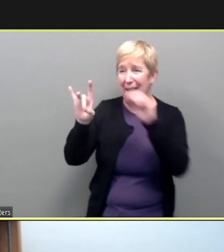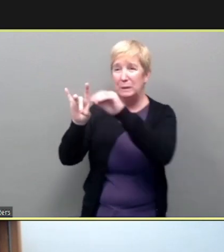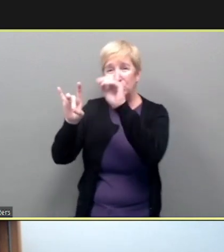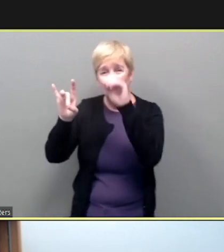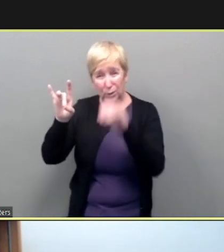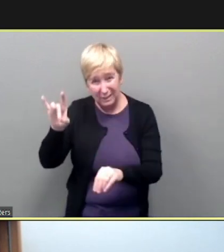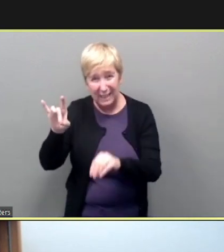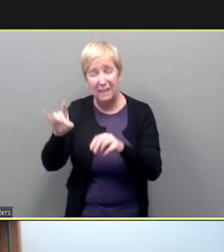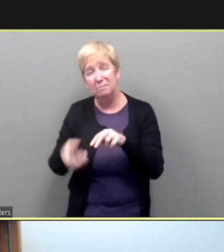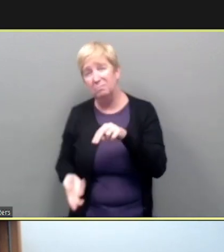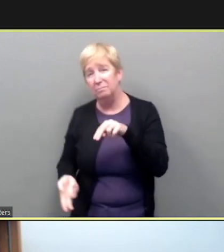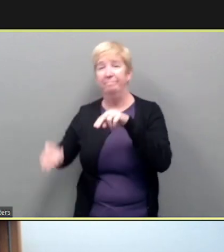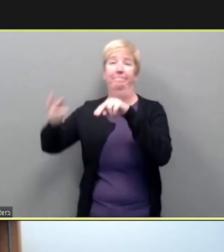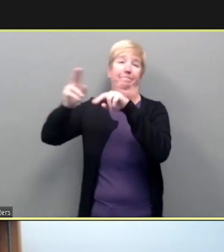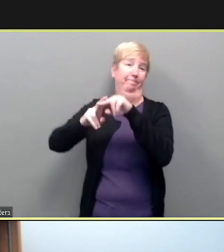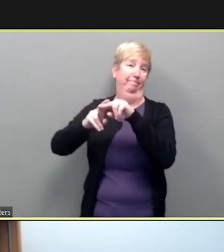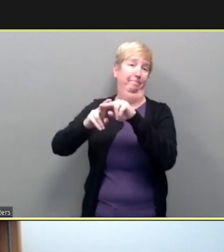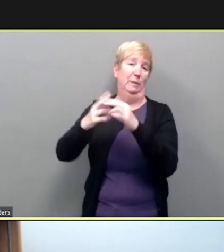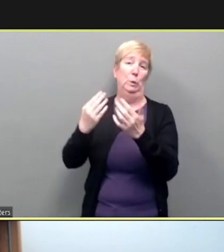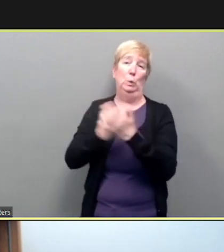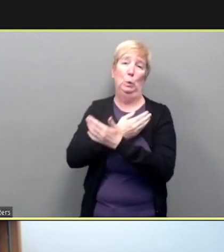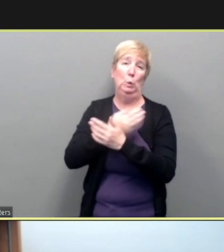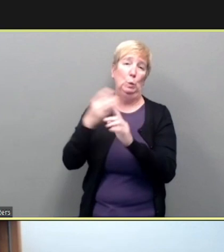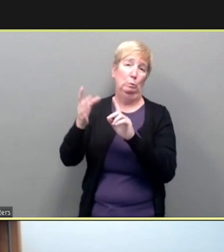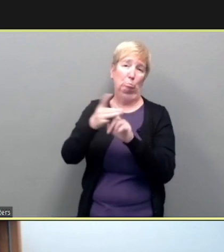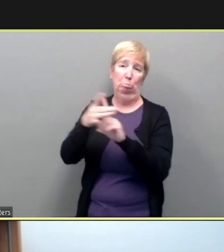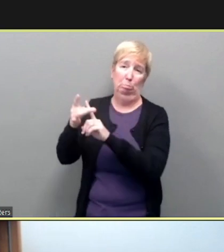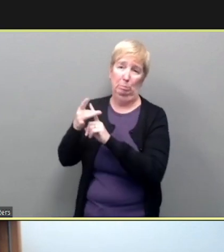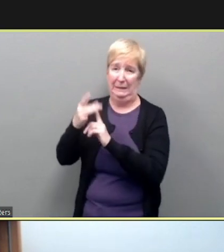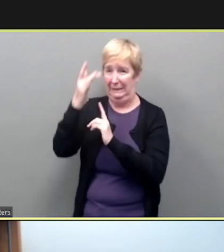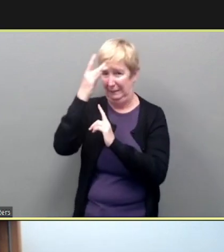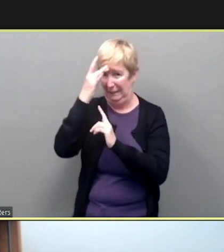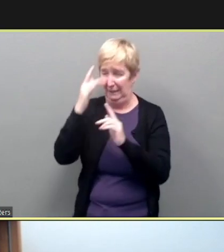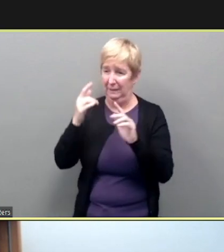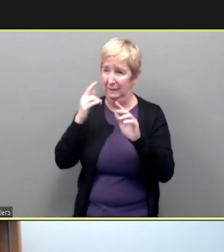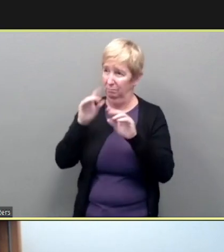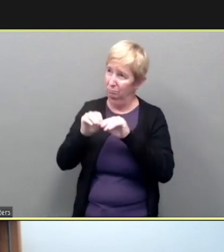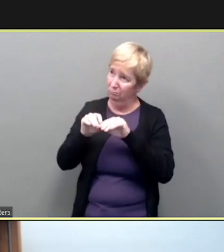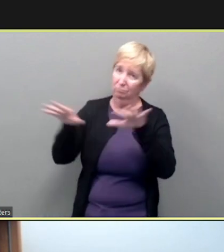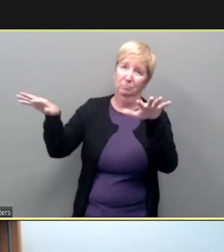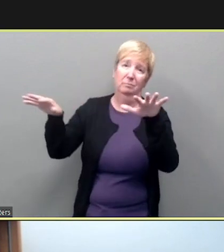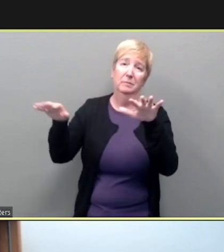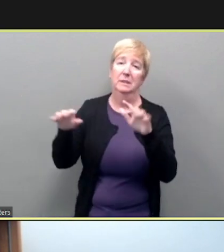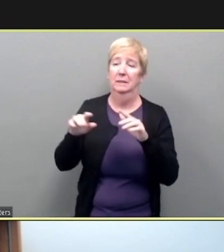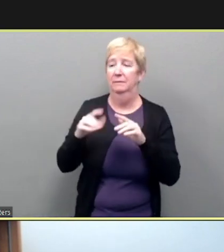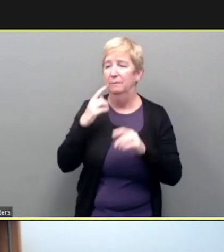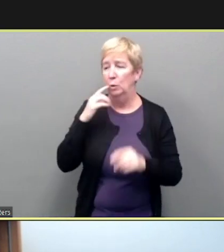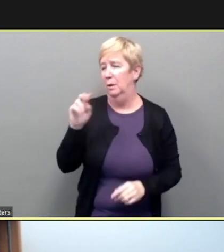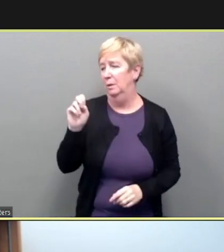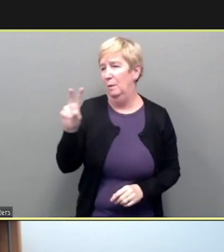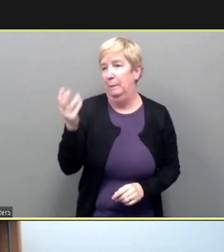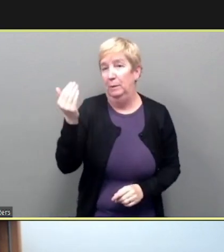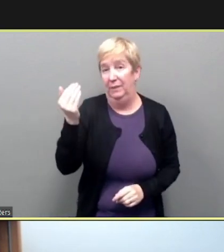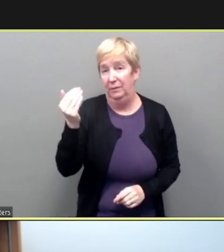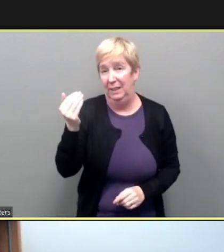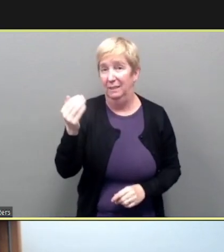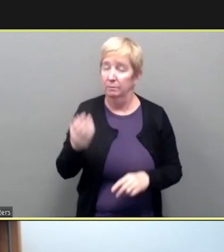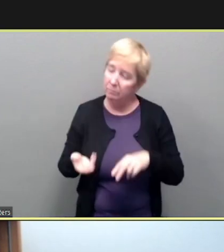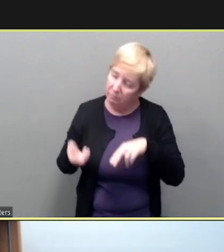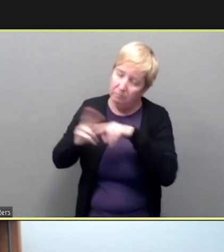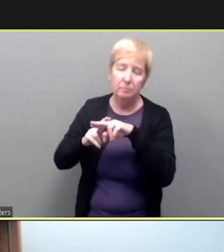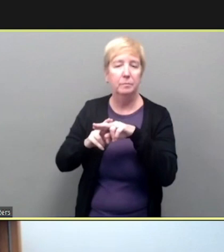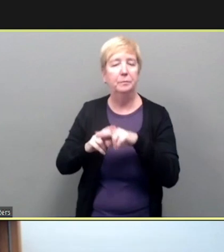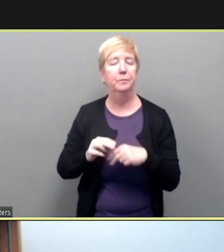9.8% increase in new cases of this 7-day moving average as of November 15th. So the point of